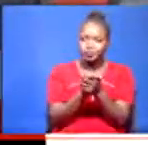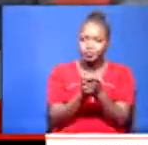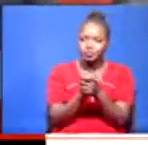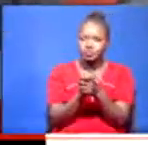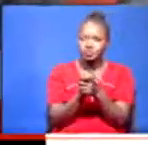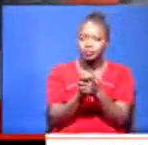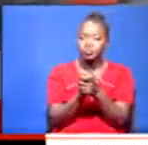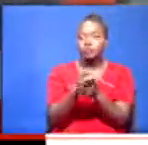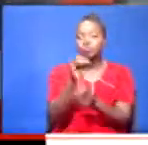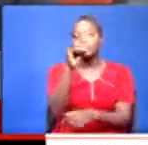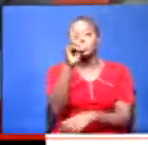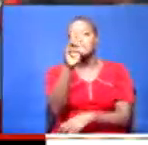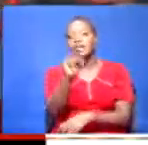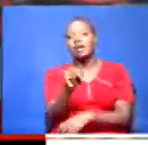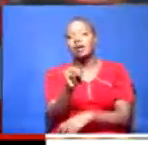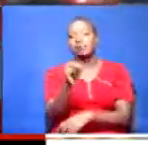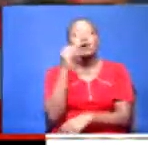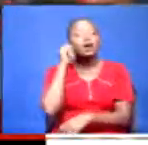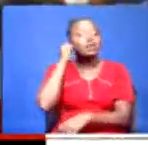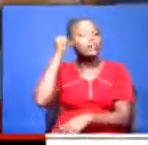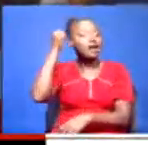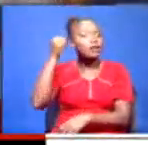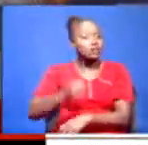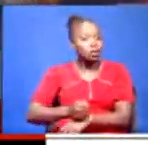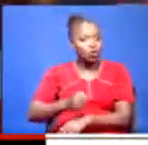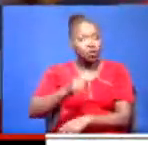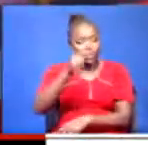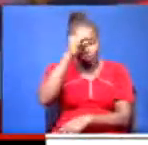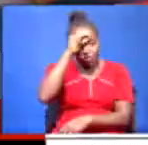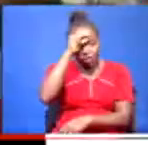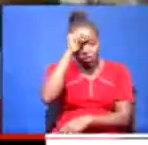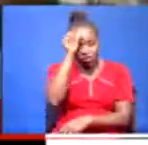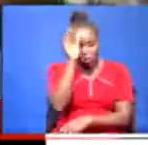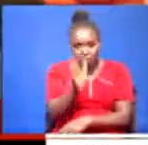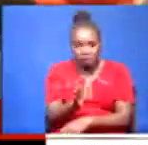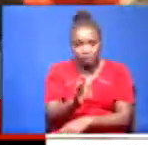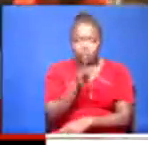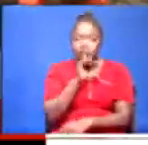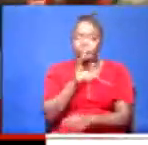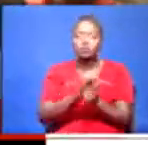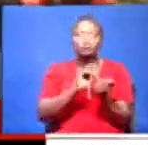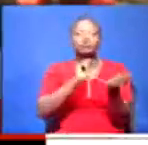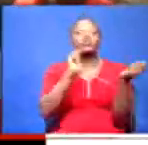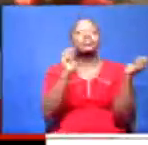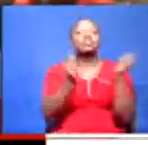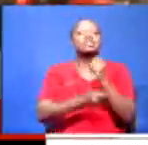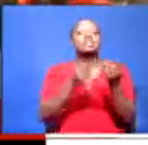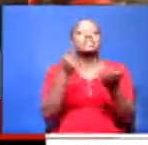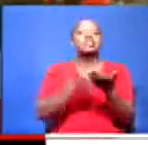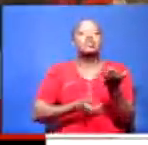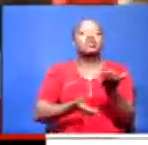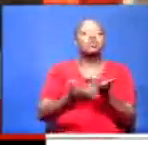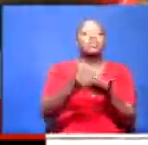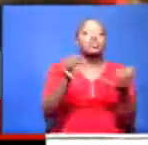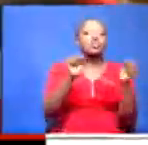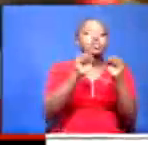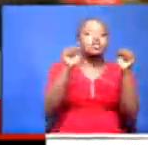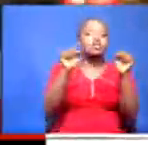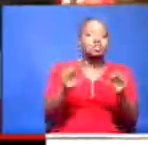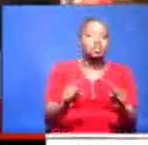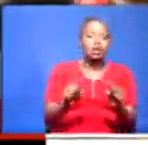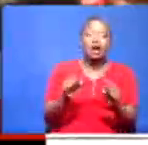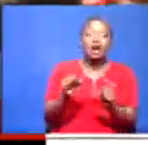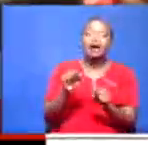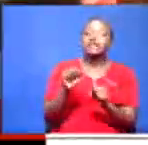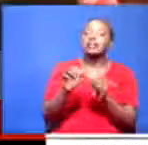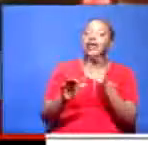ODM's Narok gubernatorial candidate Moitalel Ole Kenta pledged to reform the revenue collection system at the game reserve